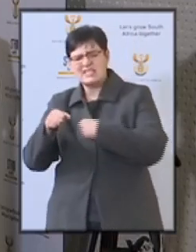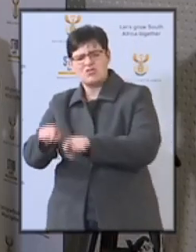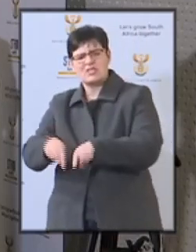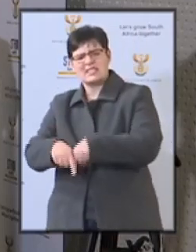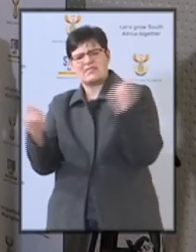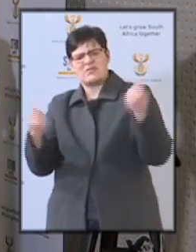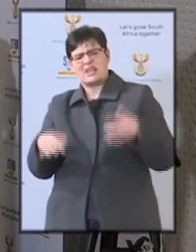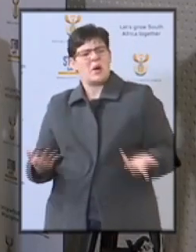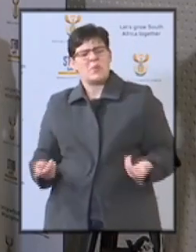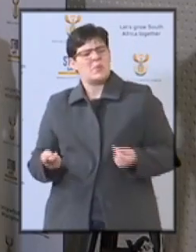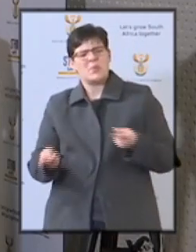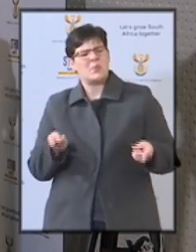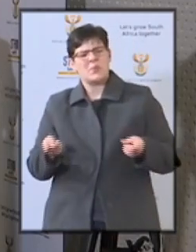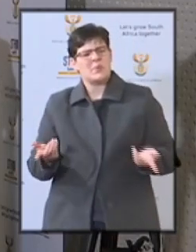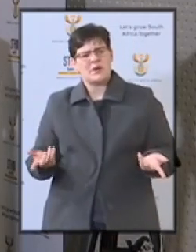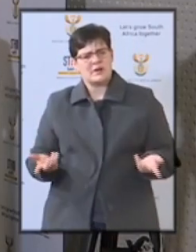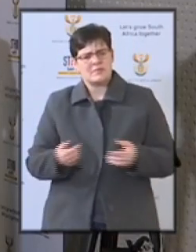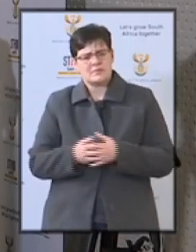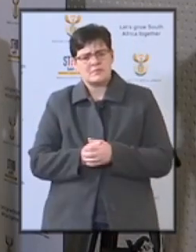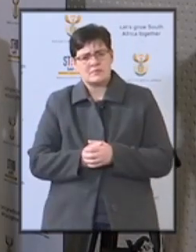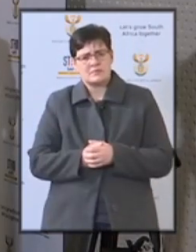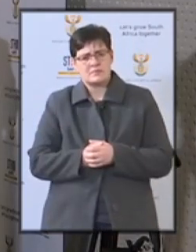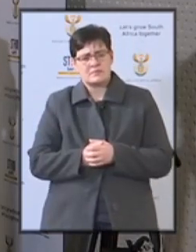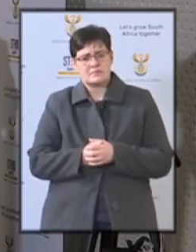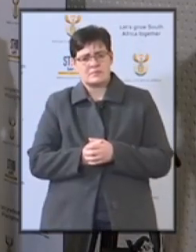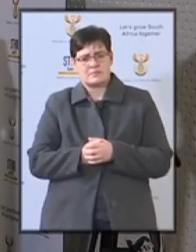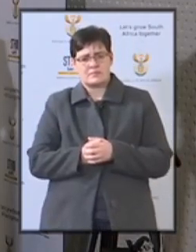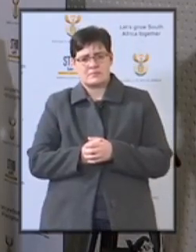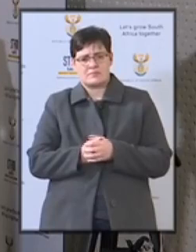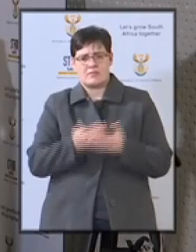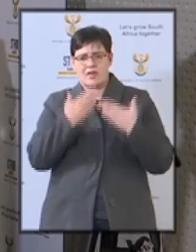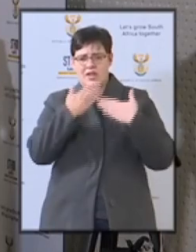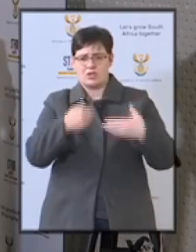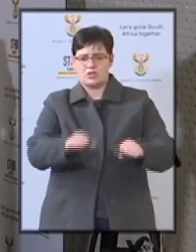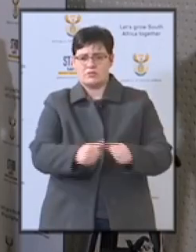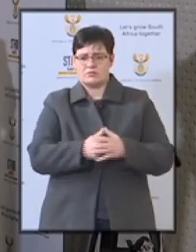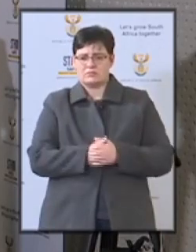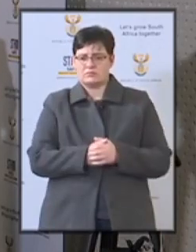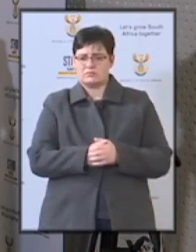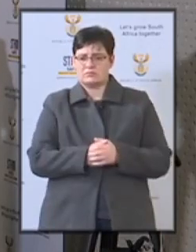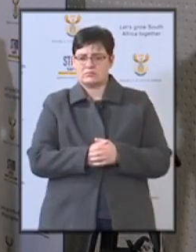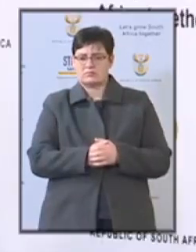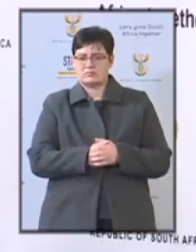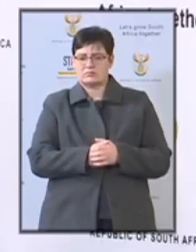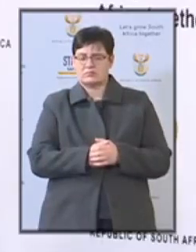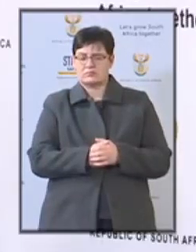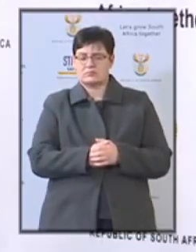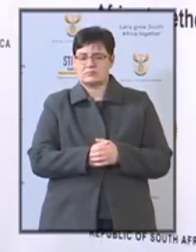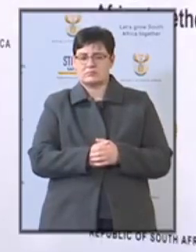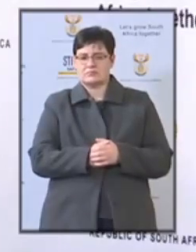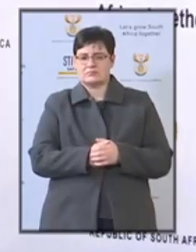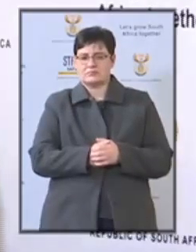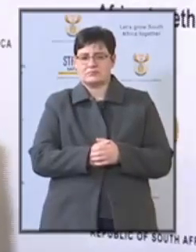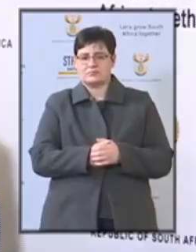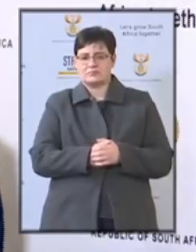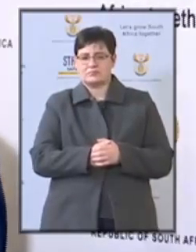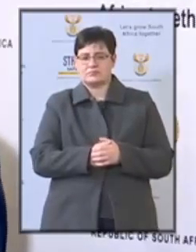the industry already. Thank you, Chair. Thank you very much. This was the last round of